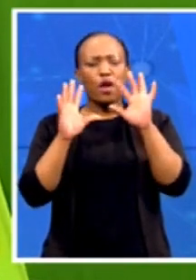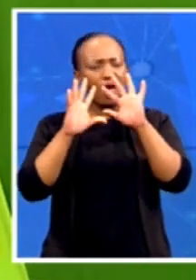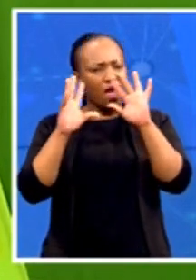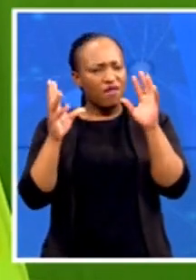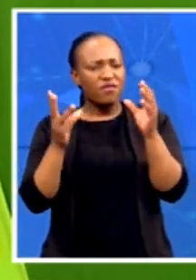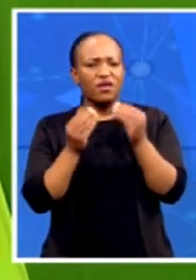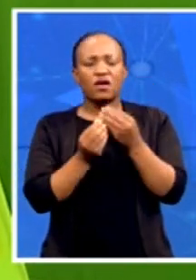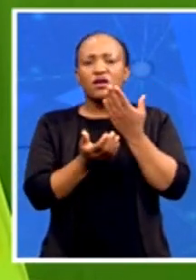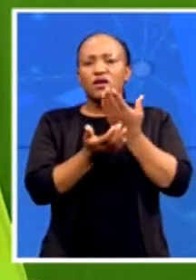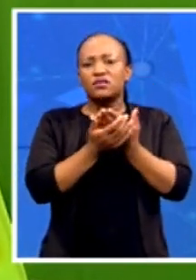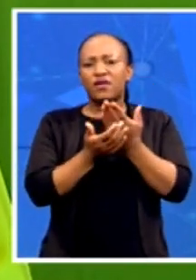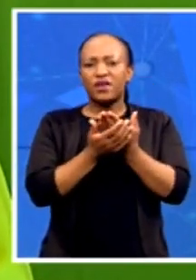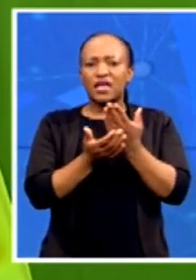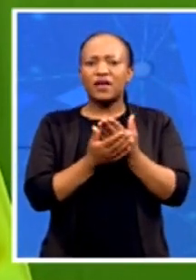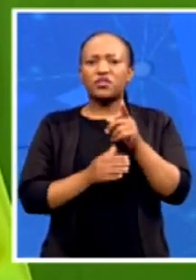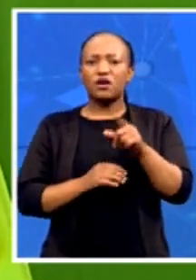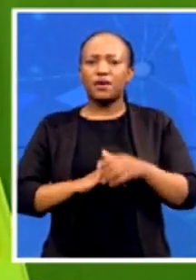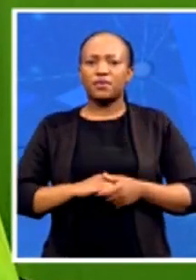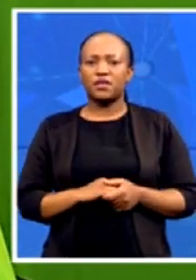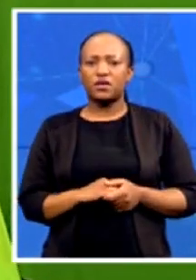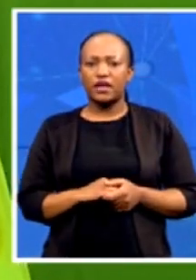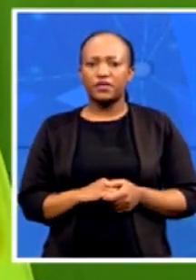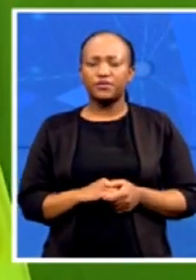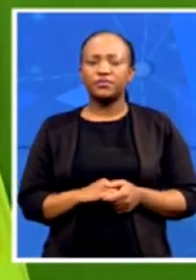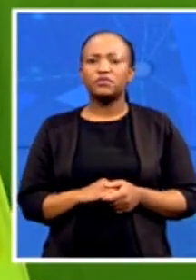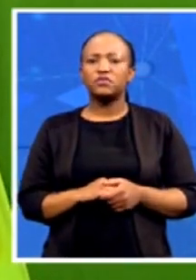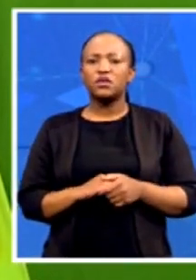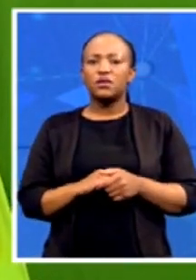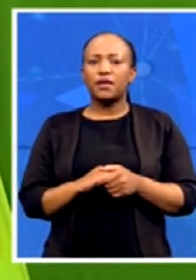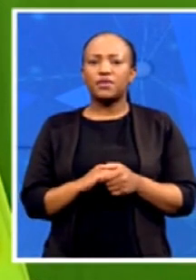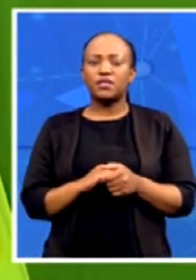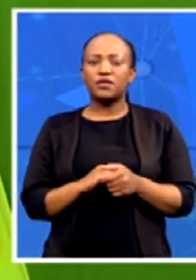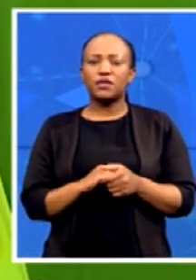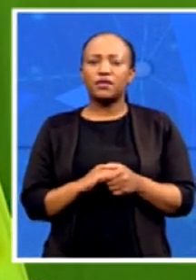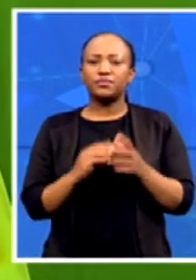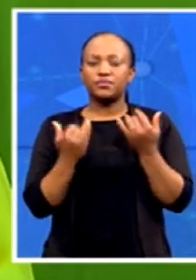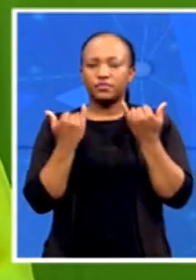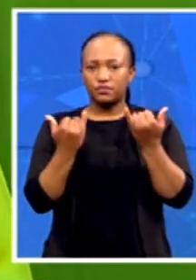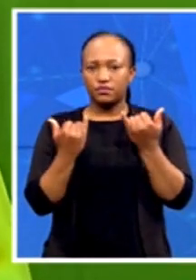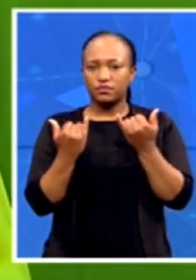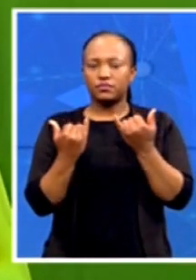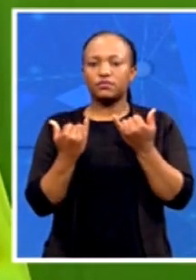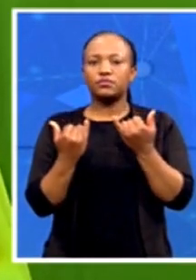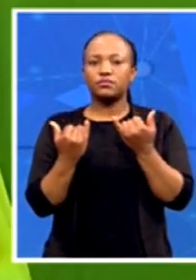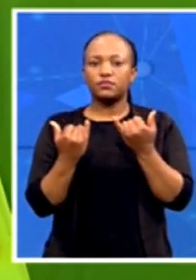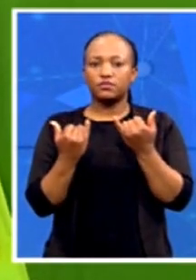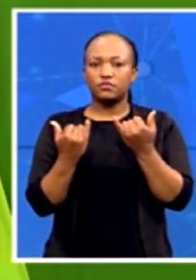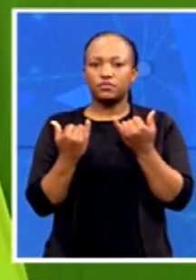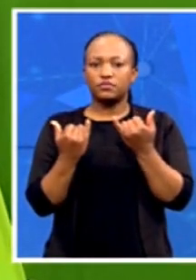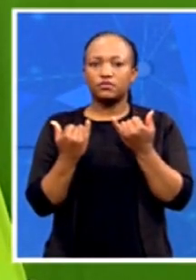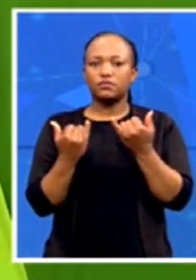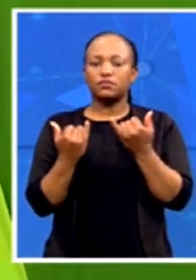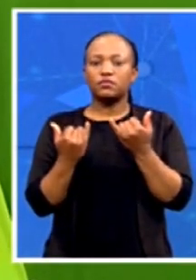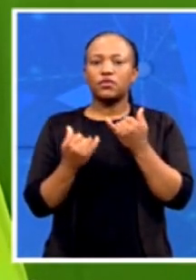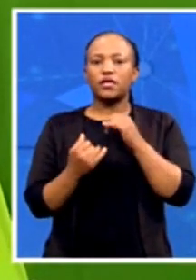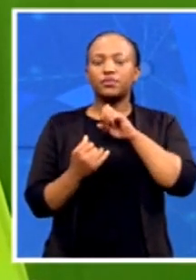to declare these elections not free and fair. They're looking at every trick. They started first with,